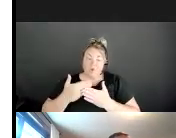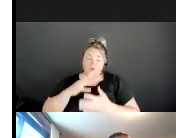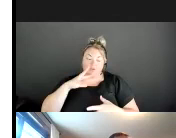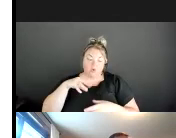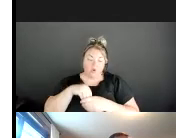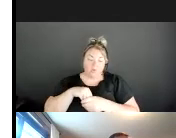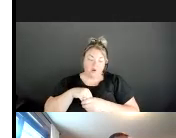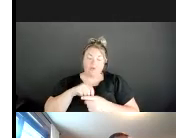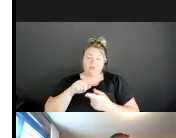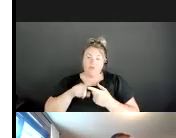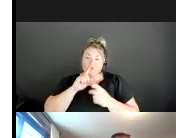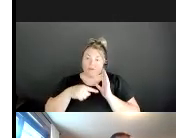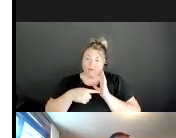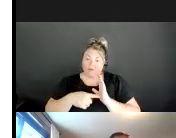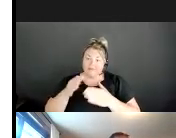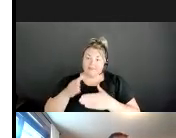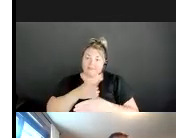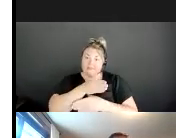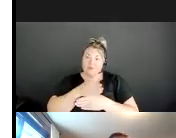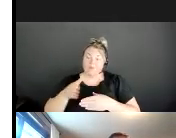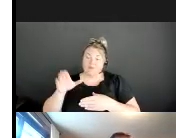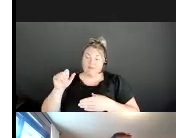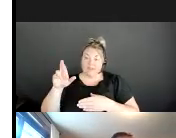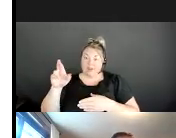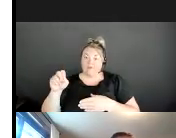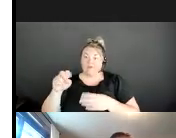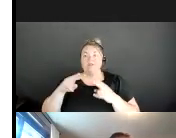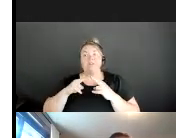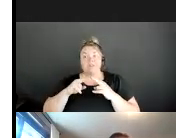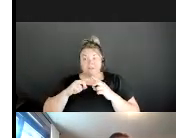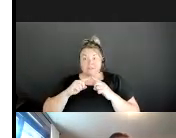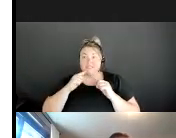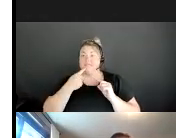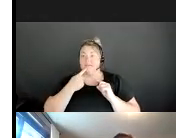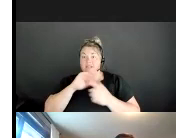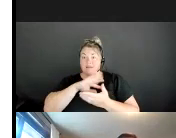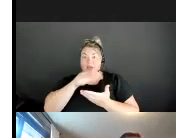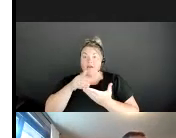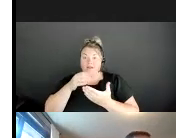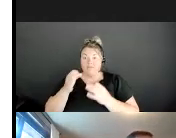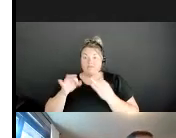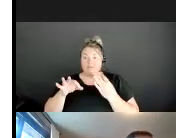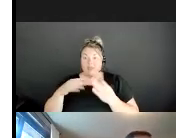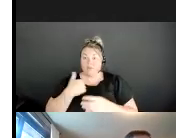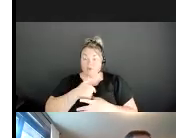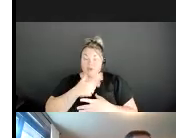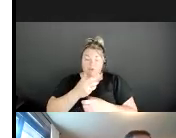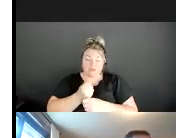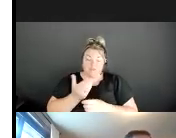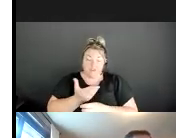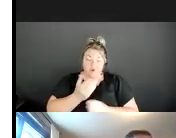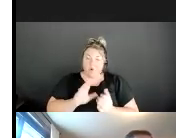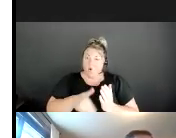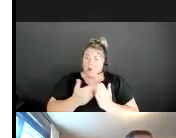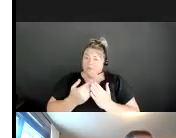incorporated to really reflect a continuum of care, which was a significant bit of feedback that we received here. All of these voluntary service